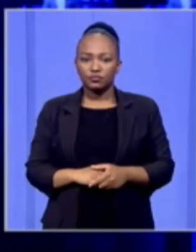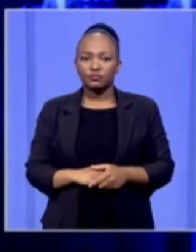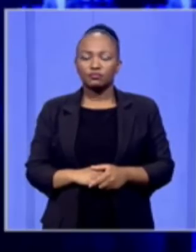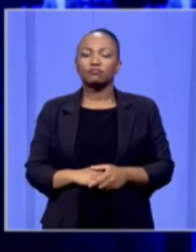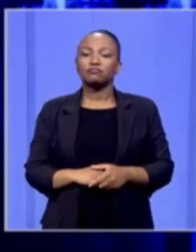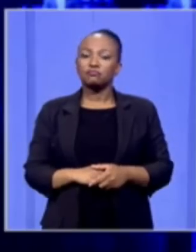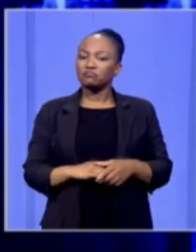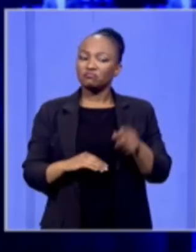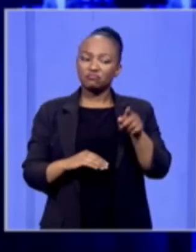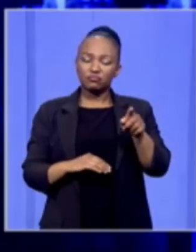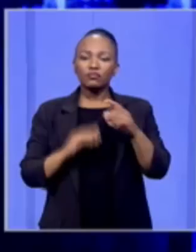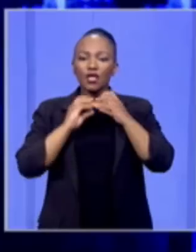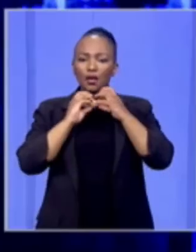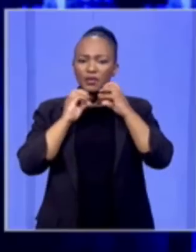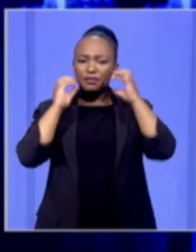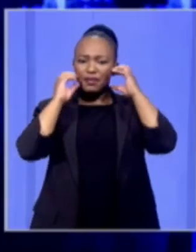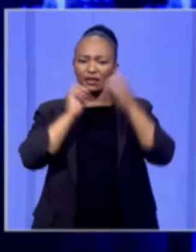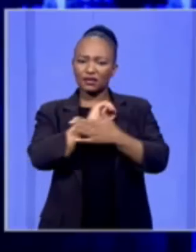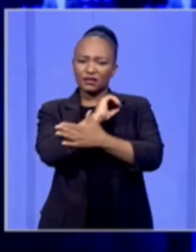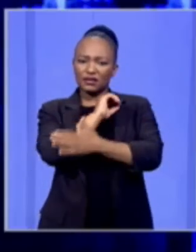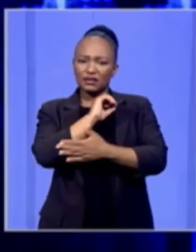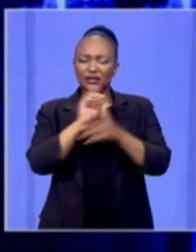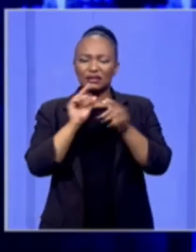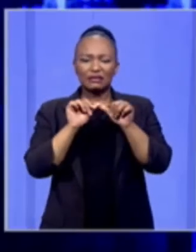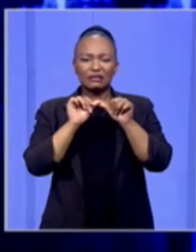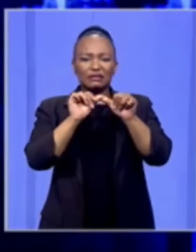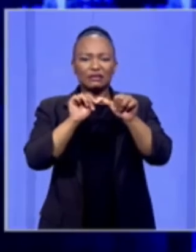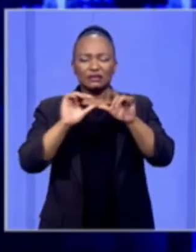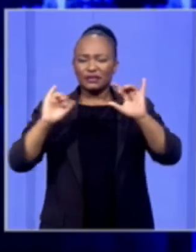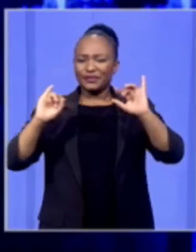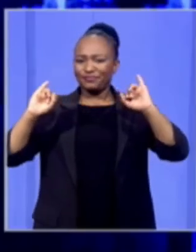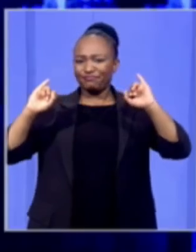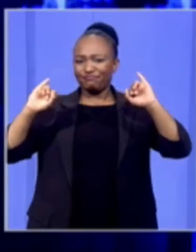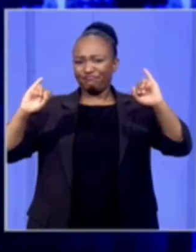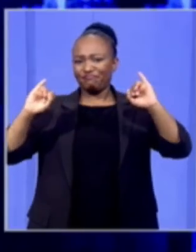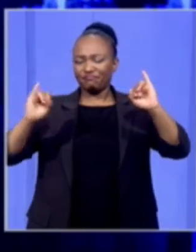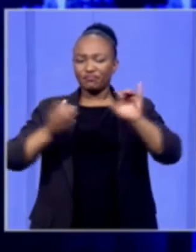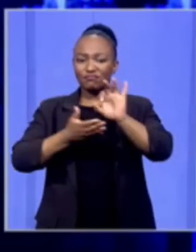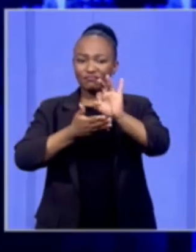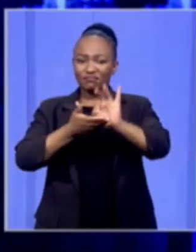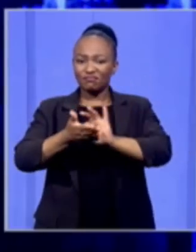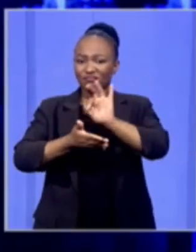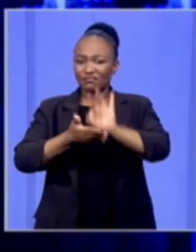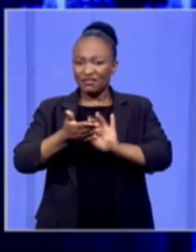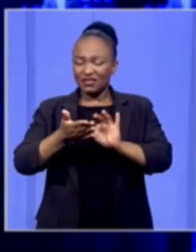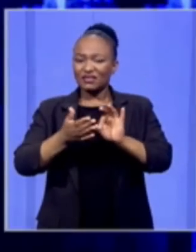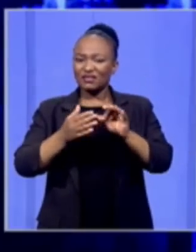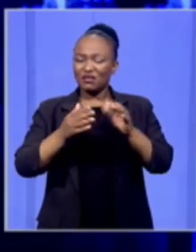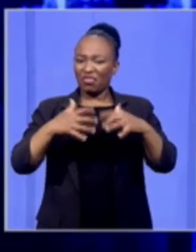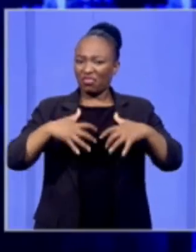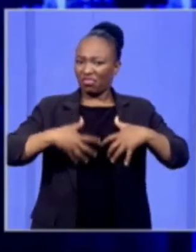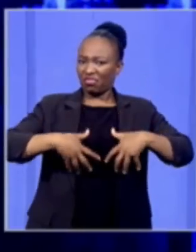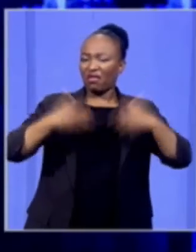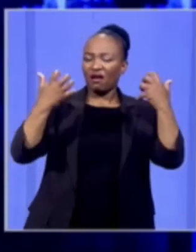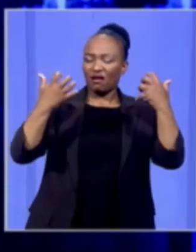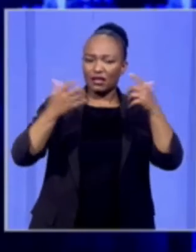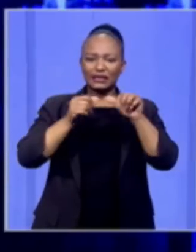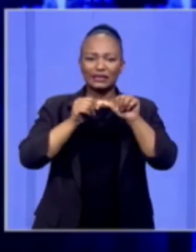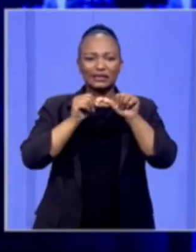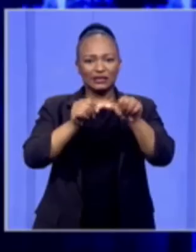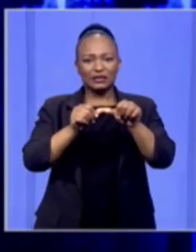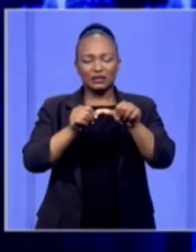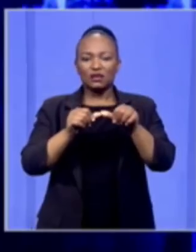Tsitsipano e ntse ya tanaheng ya Mozambique nakong yana eo matsholo a kgahlano le sephetho sa dikgetho a ntseng a tswela pele. Mekga ya bohanyetsi e kgahlano le